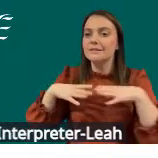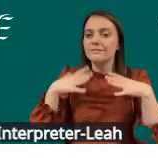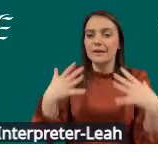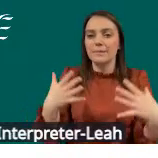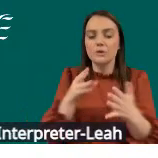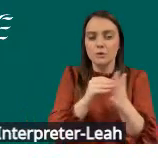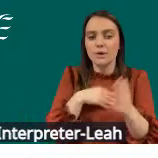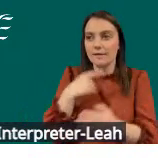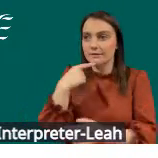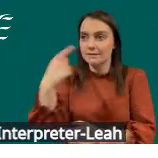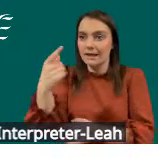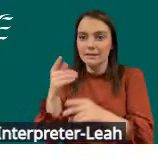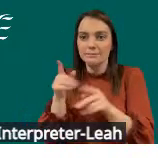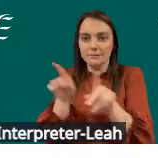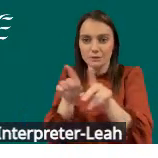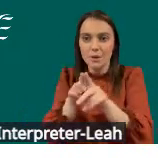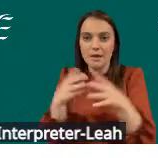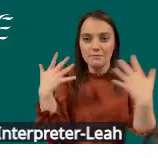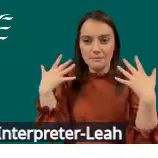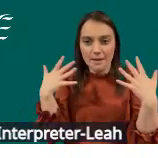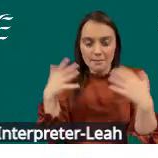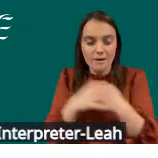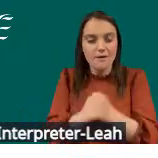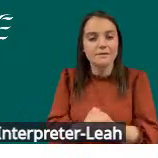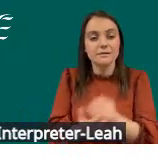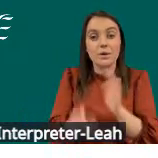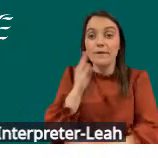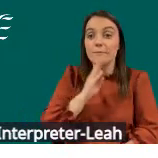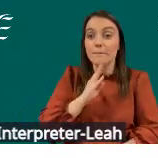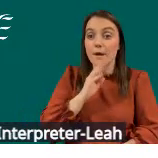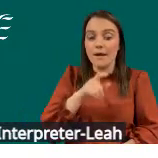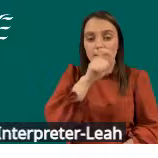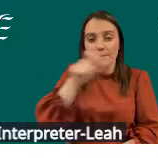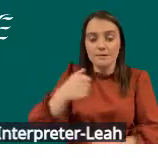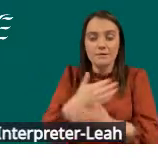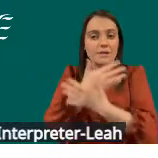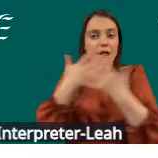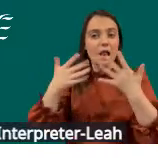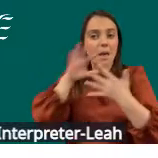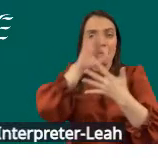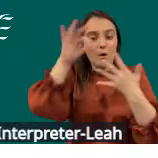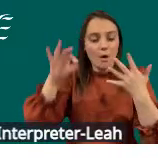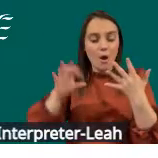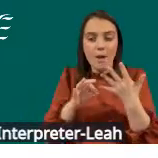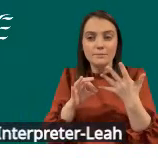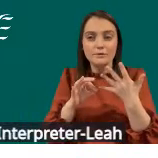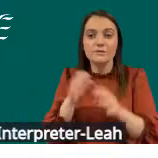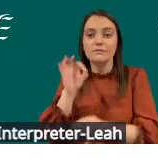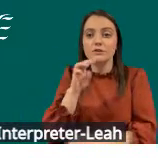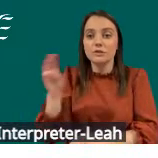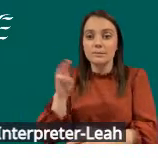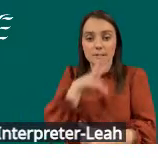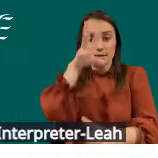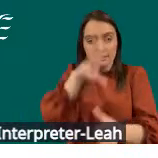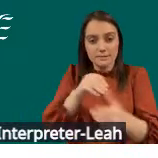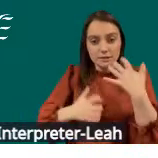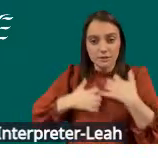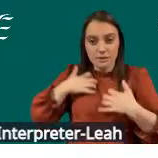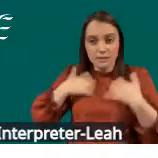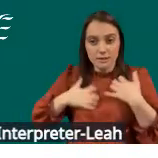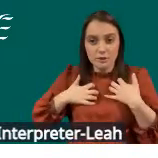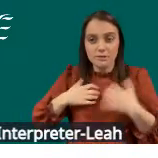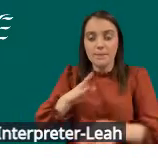them as well. Of course, if you're a private patient, there's probably a lot more options with GPs who have special interest and do